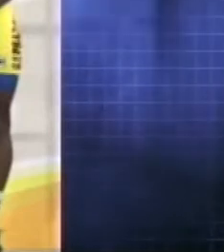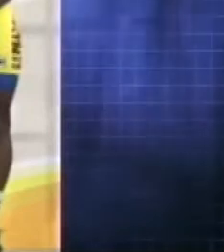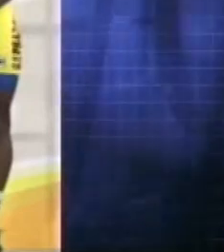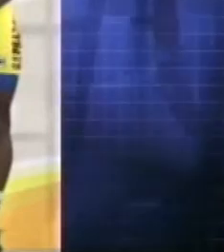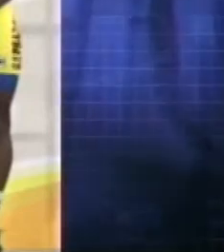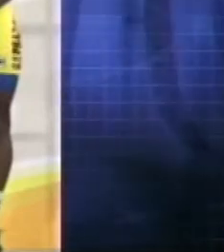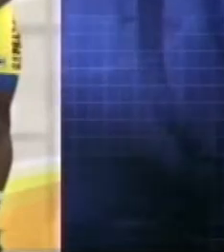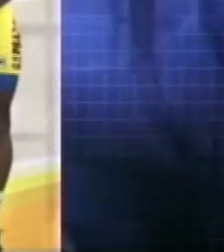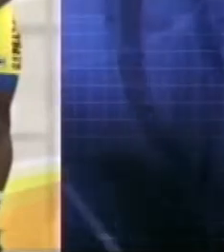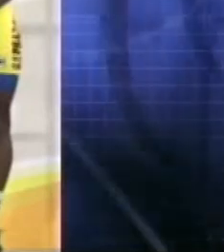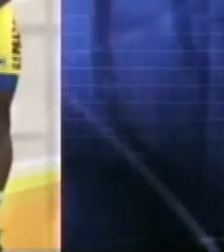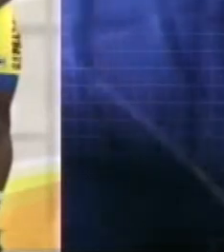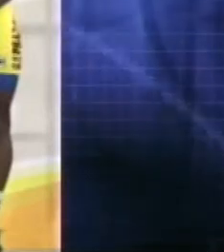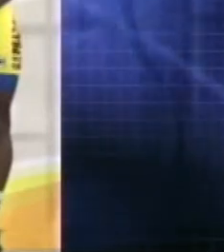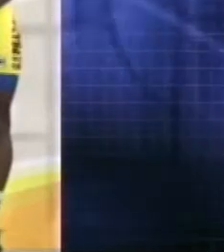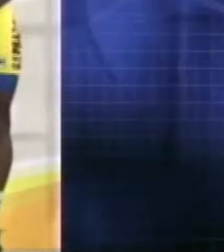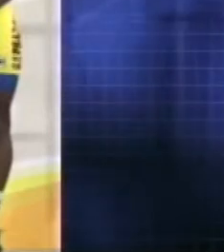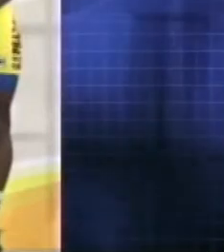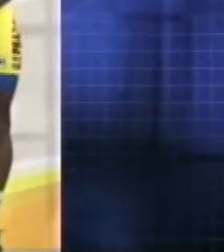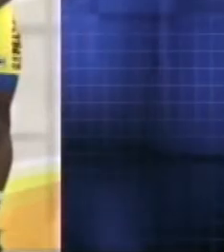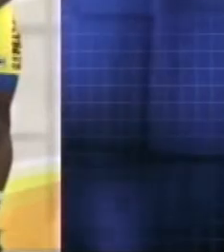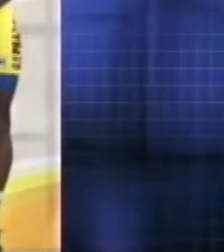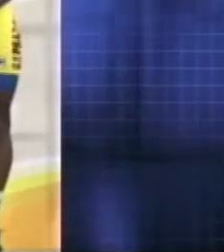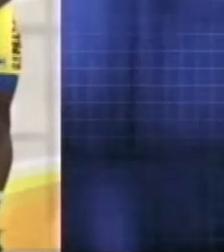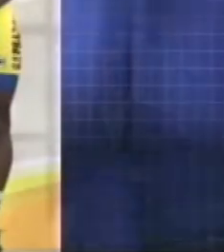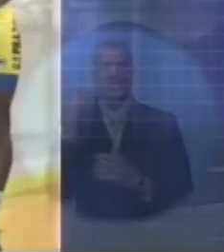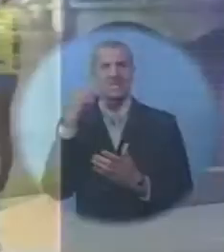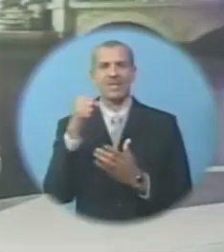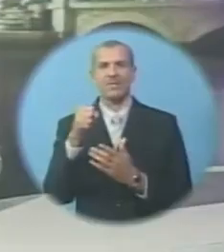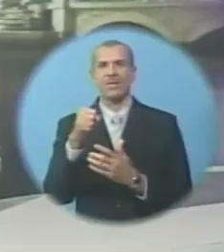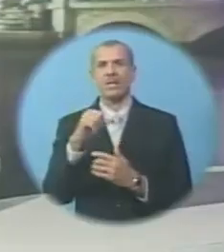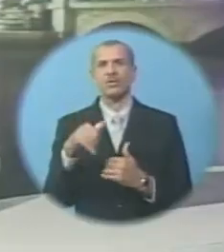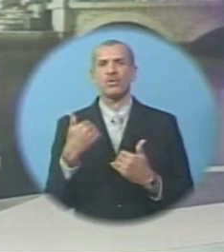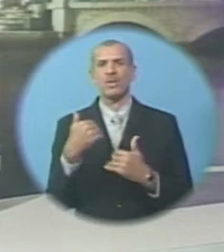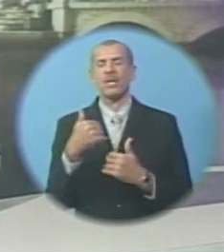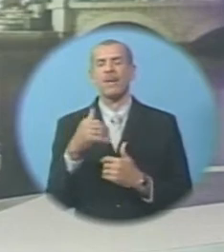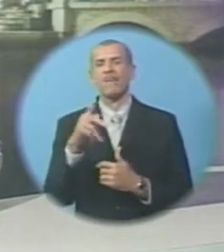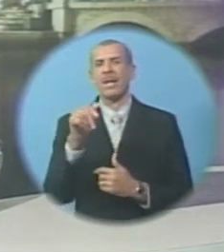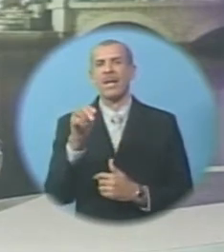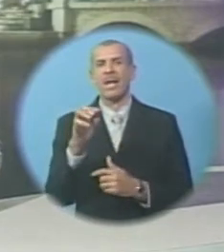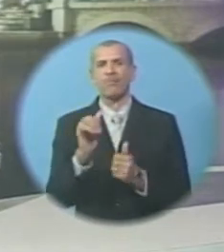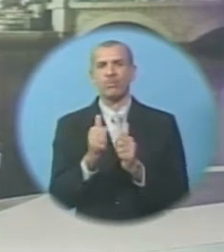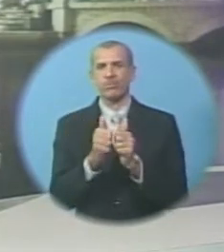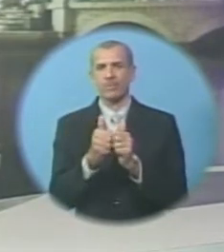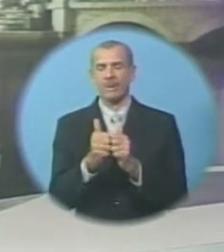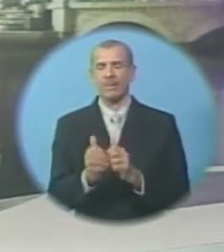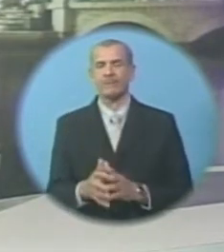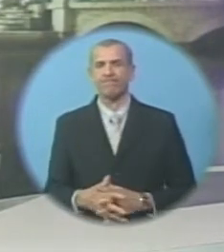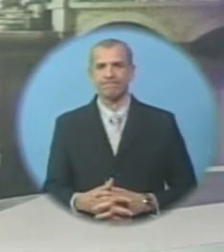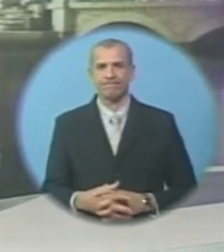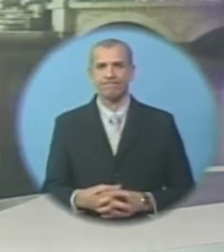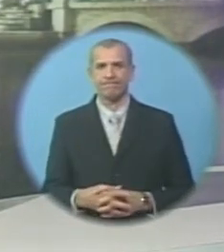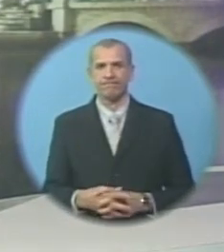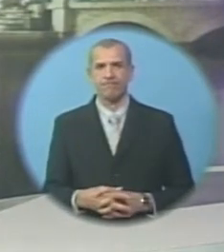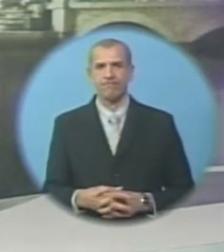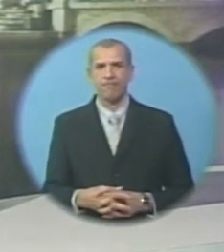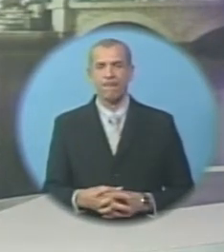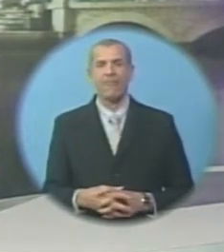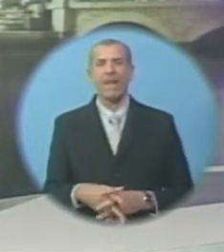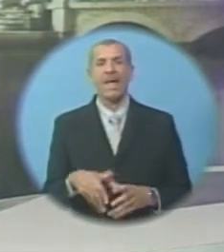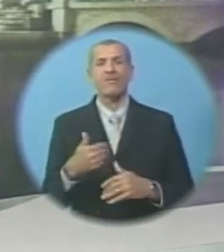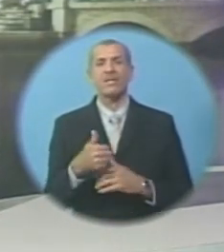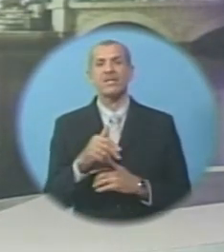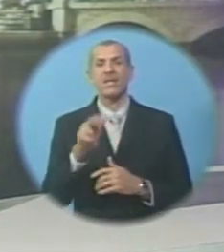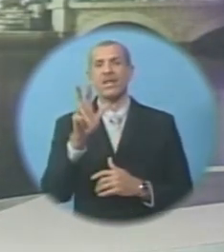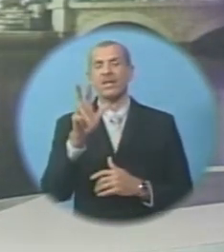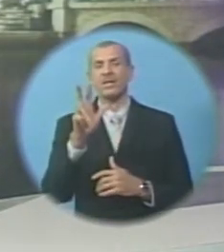recent time, following his silver at the Junior Pan Am Games. Coming off his 3rd ATP Challenger